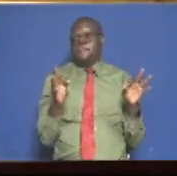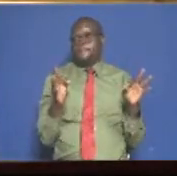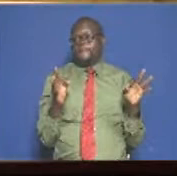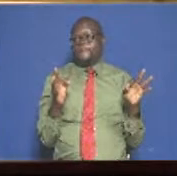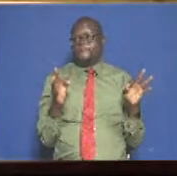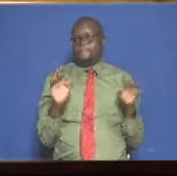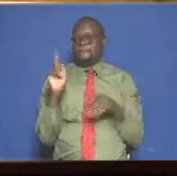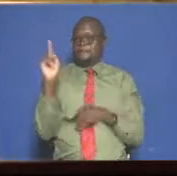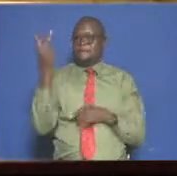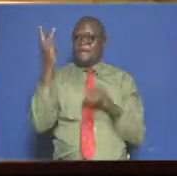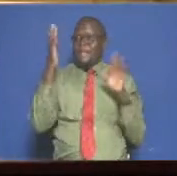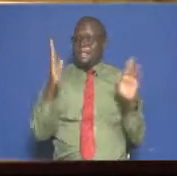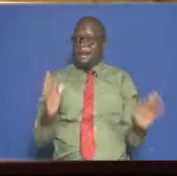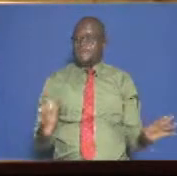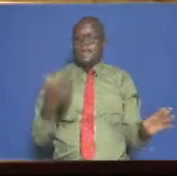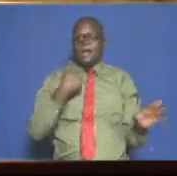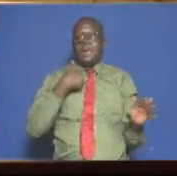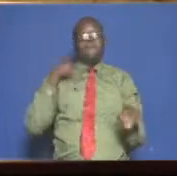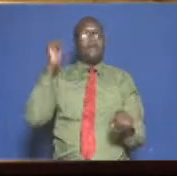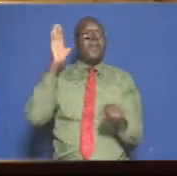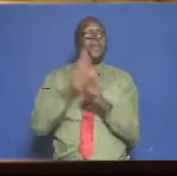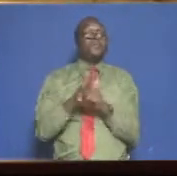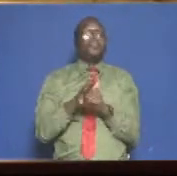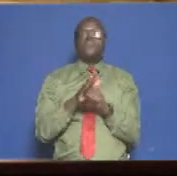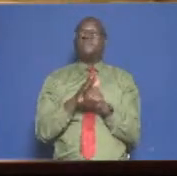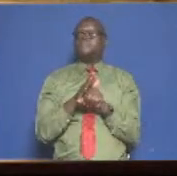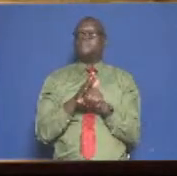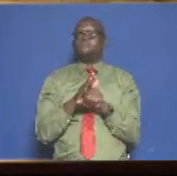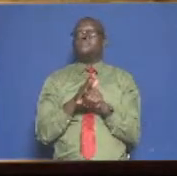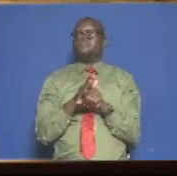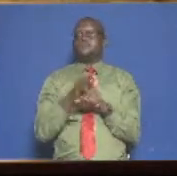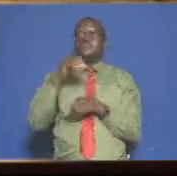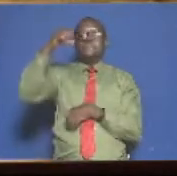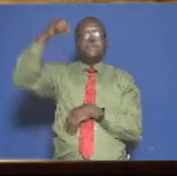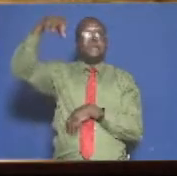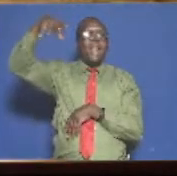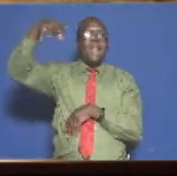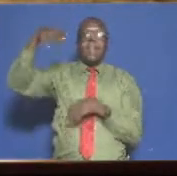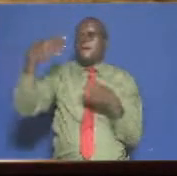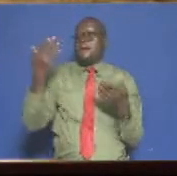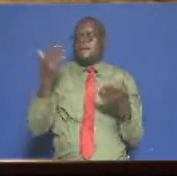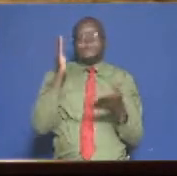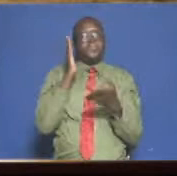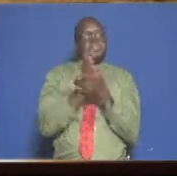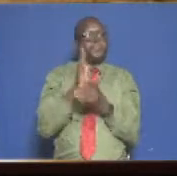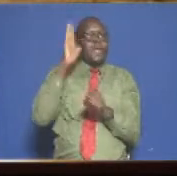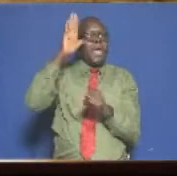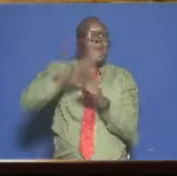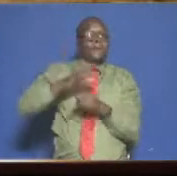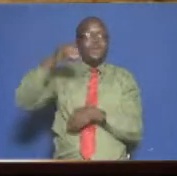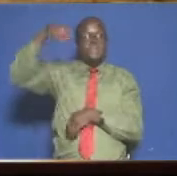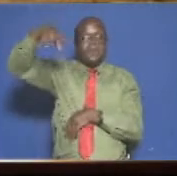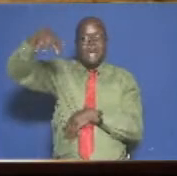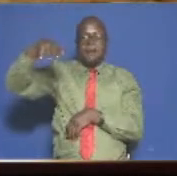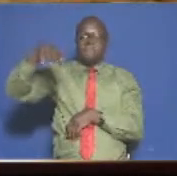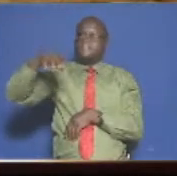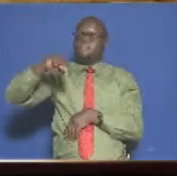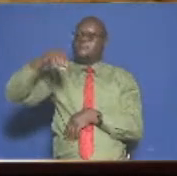Even if Kenyans have so much sun, surely, it's so much sun today, and there's a lot of